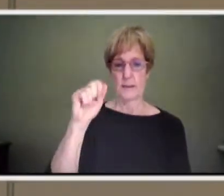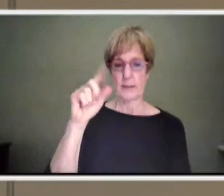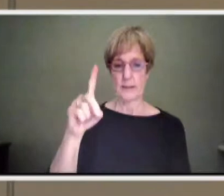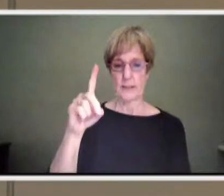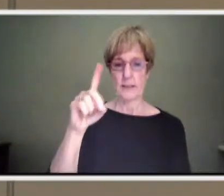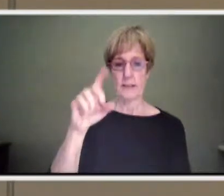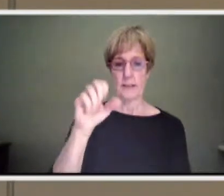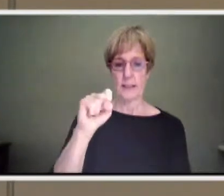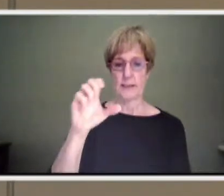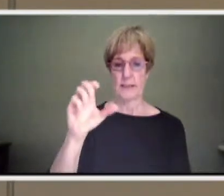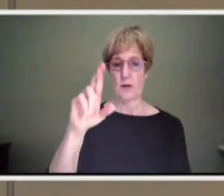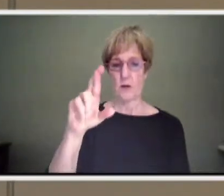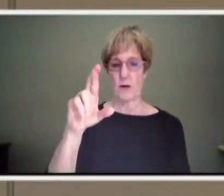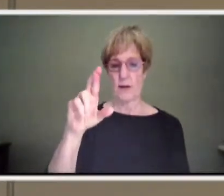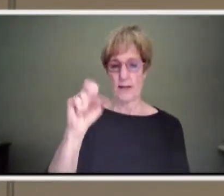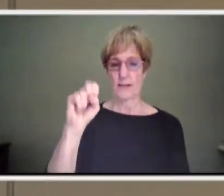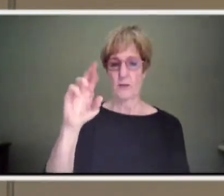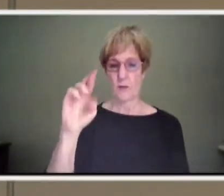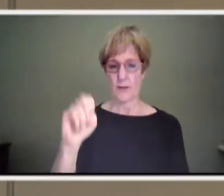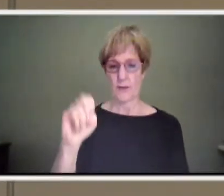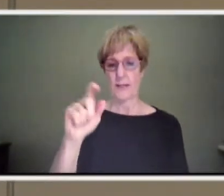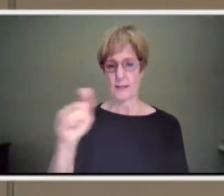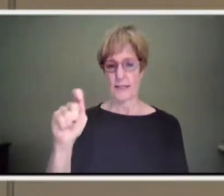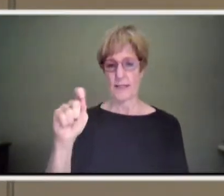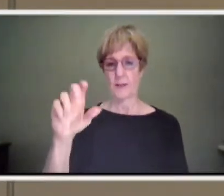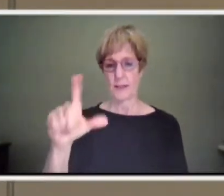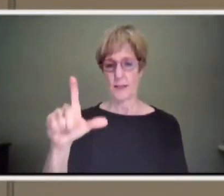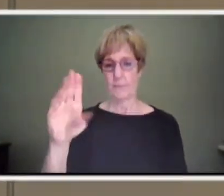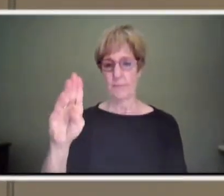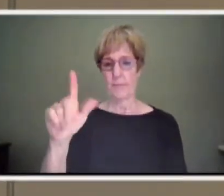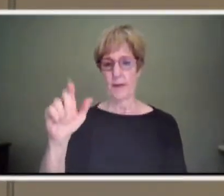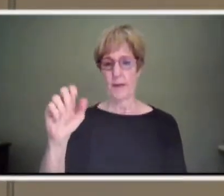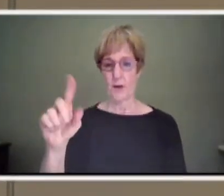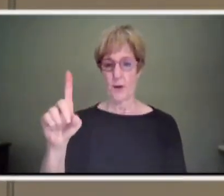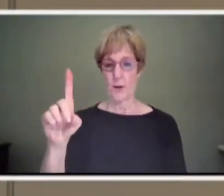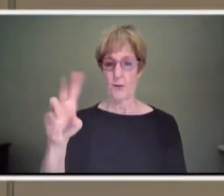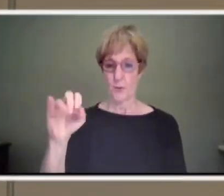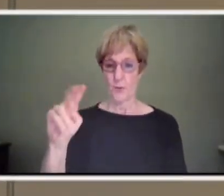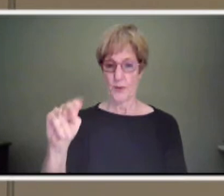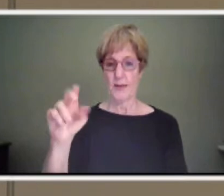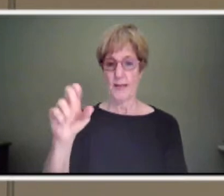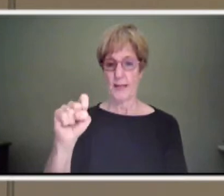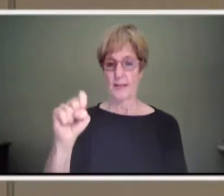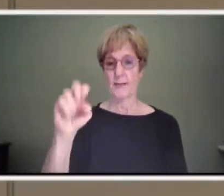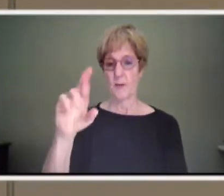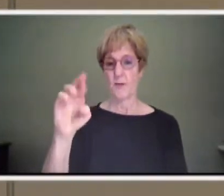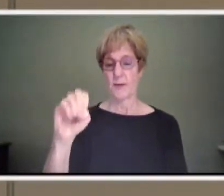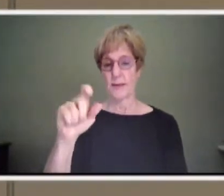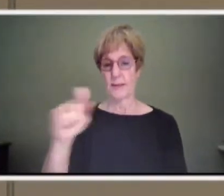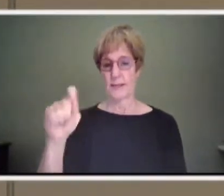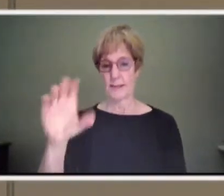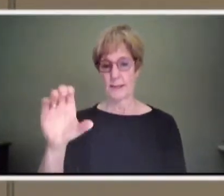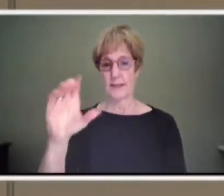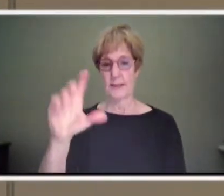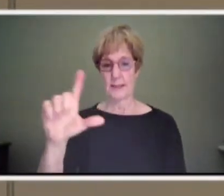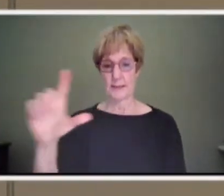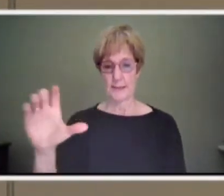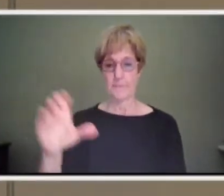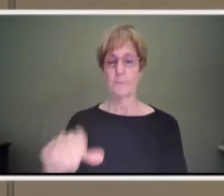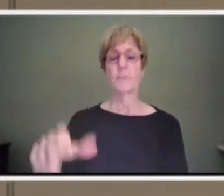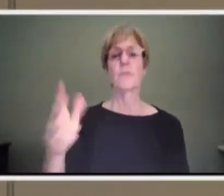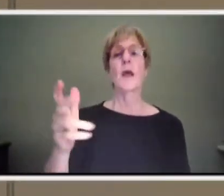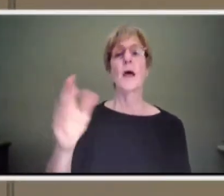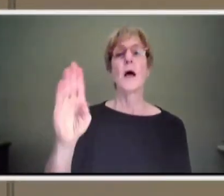LLC, and Baldwin SRE-C LLC for approximately 3.4 acres bound by the south side of